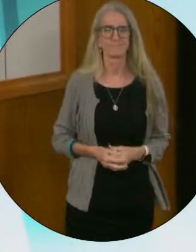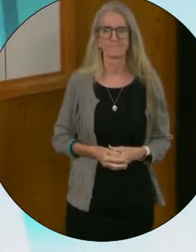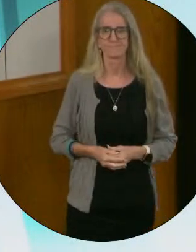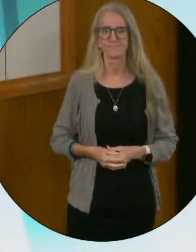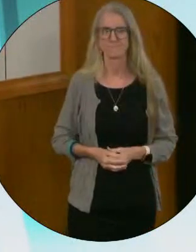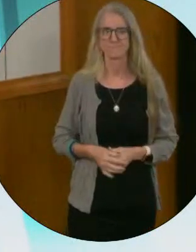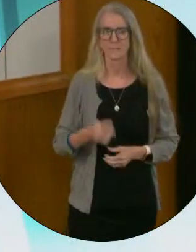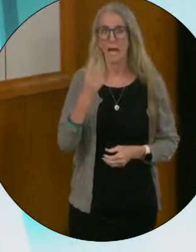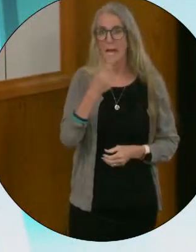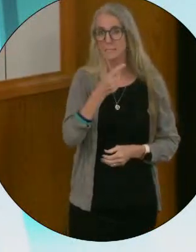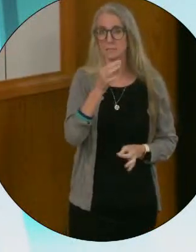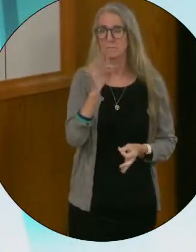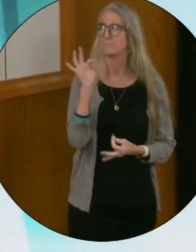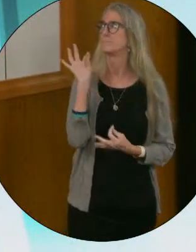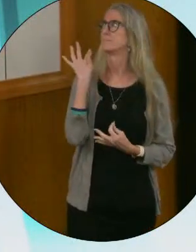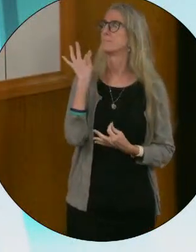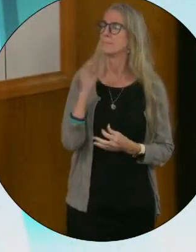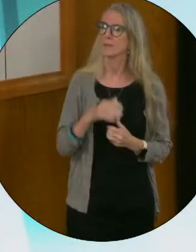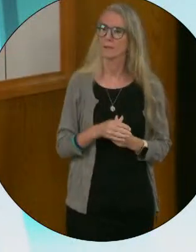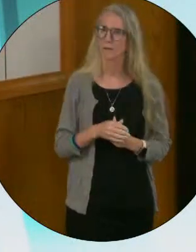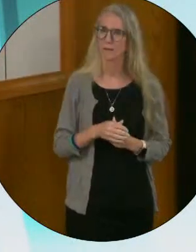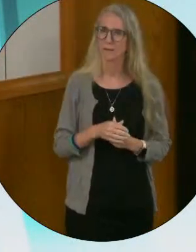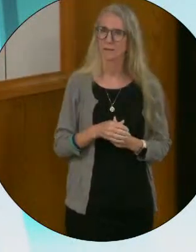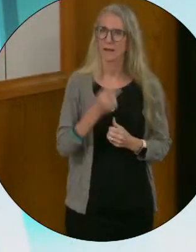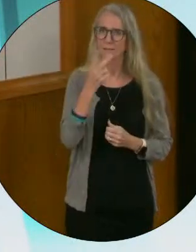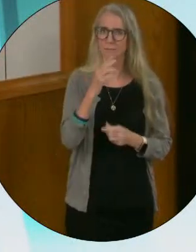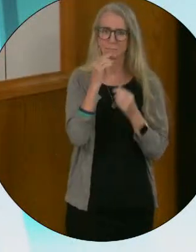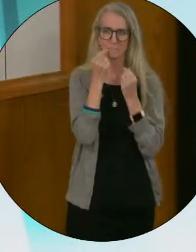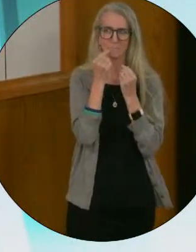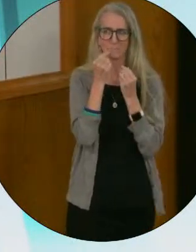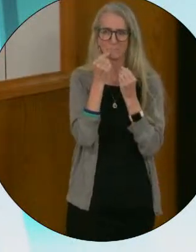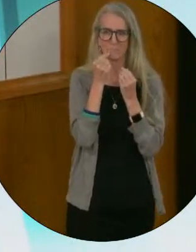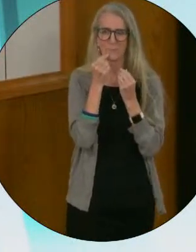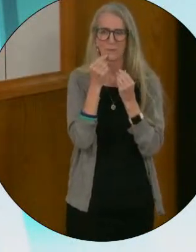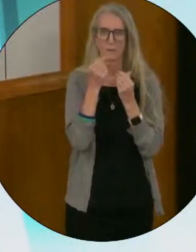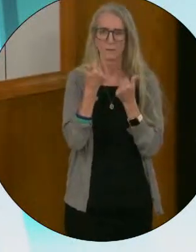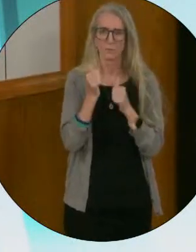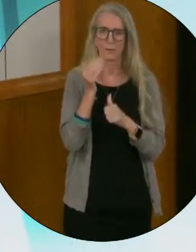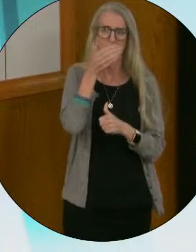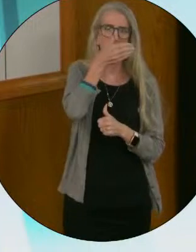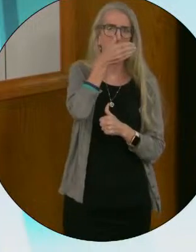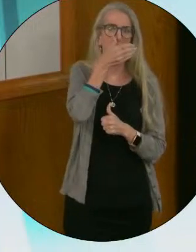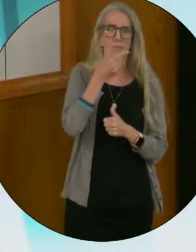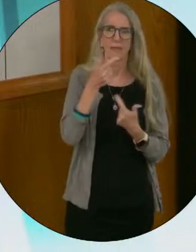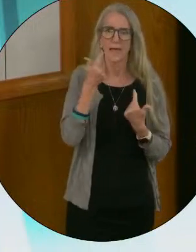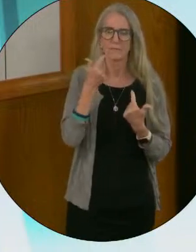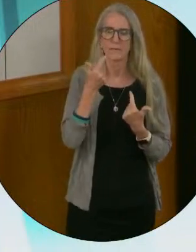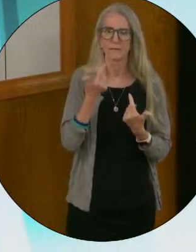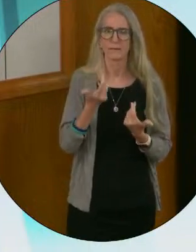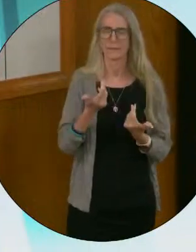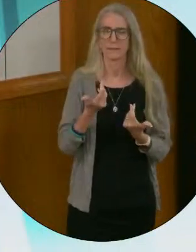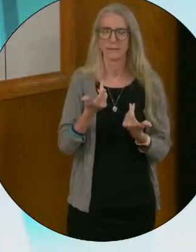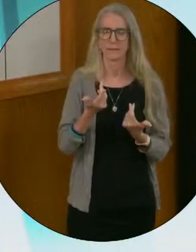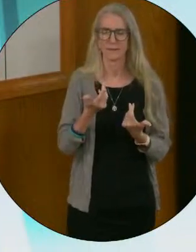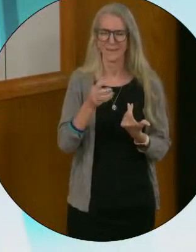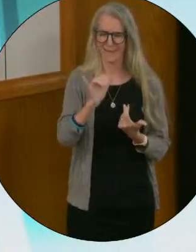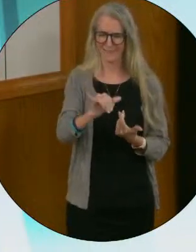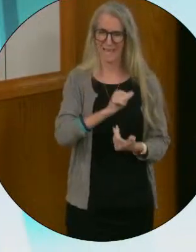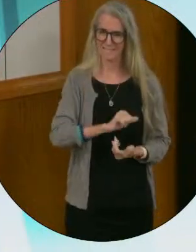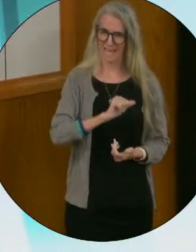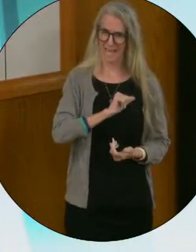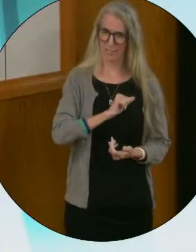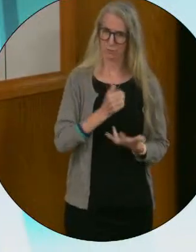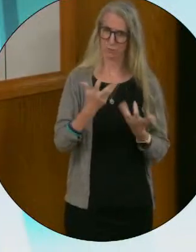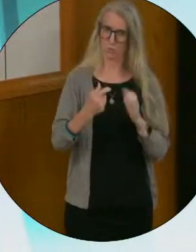I see you looking away. I see you smirking, trying to cover up, laughing. That's the attitude you